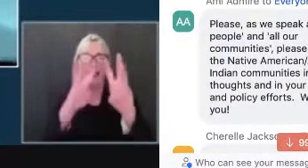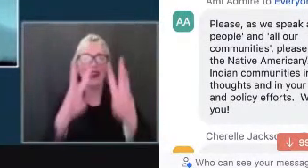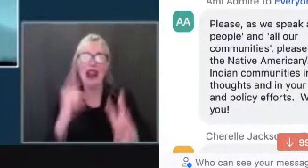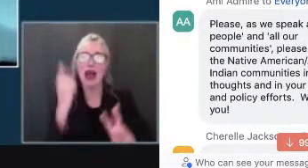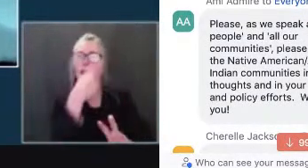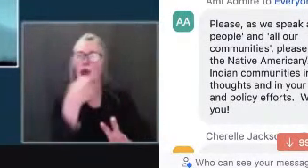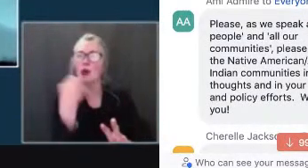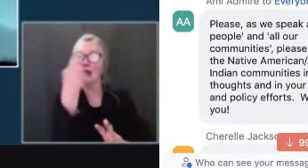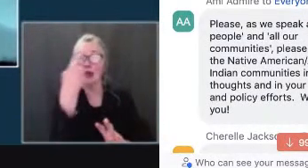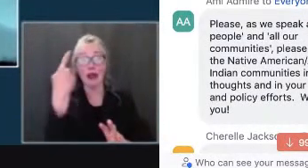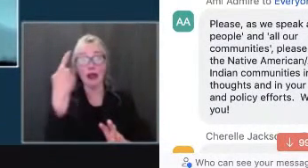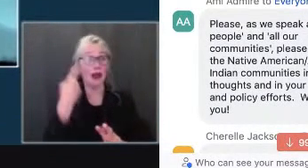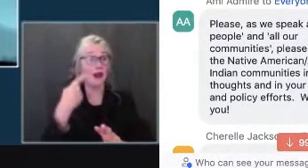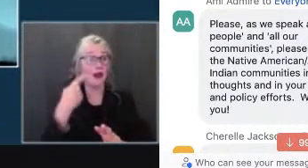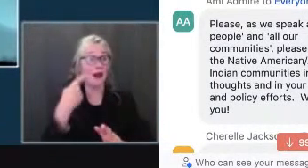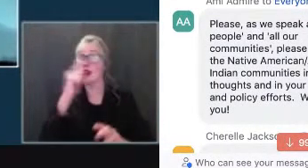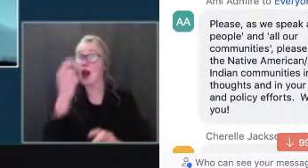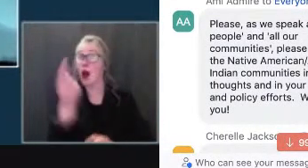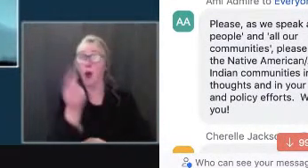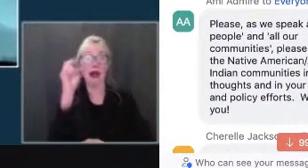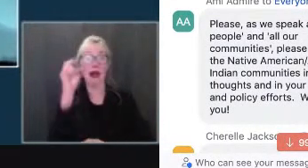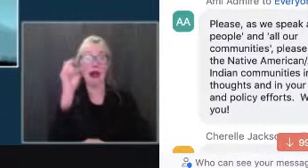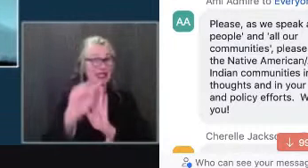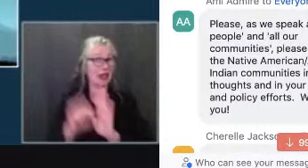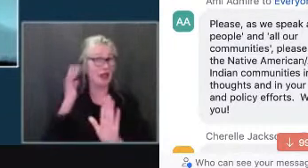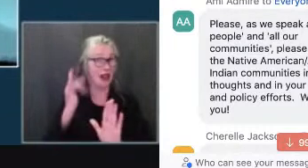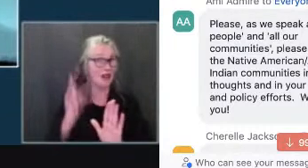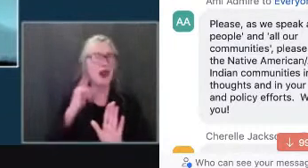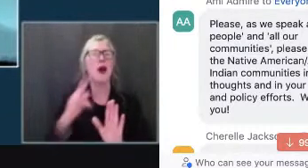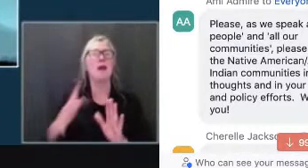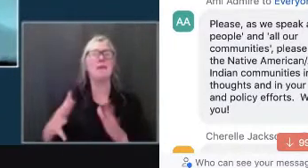the world. Join us at